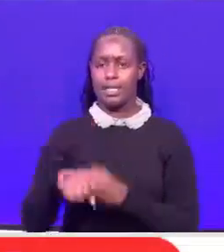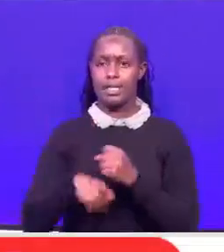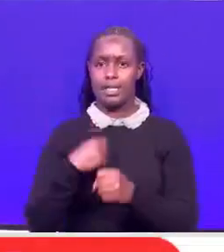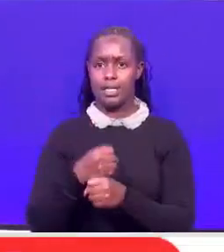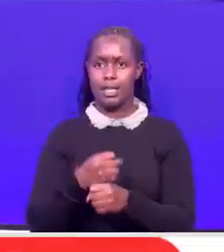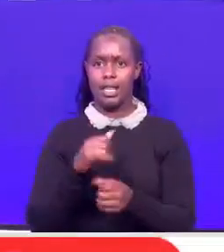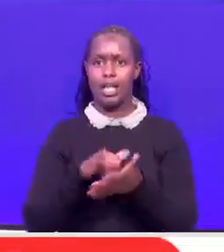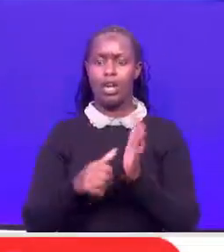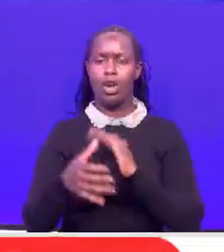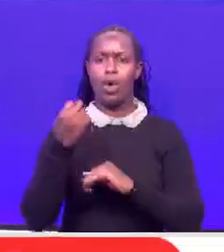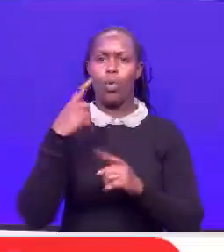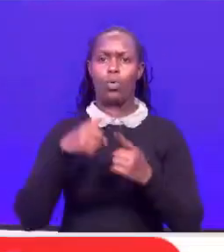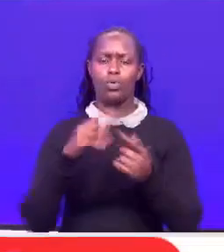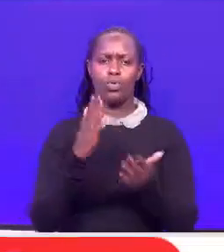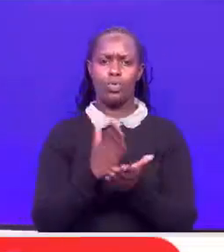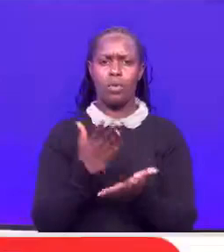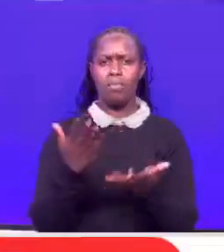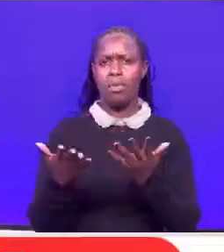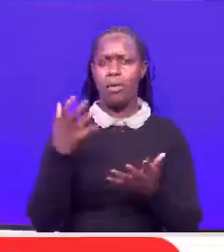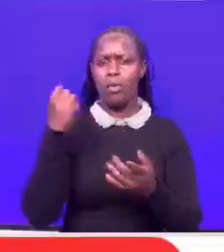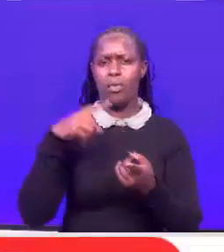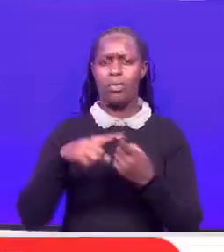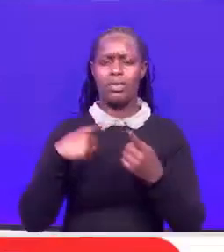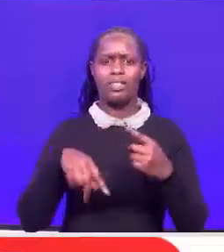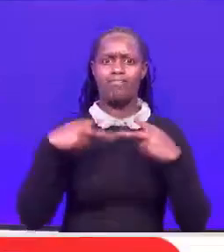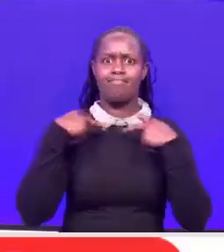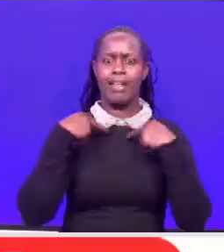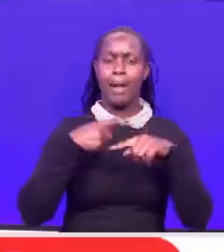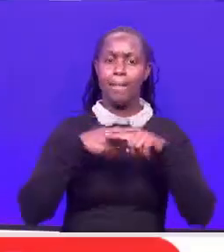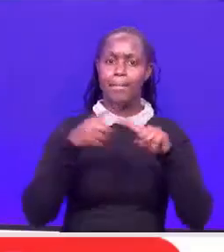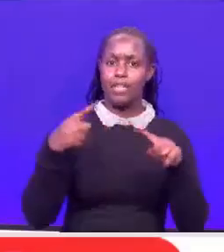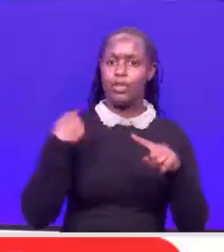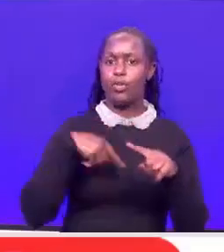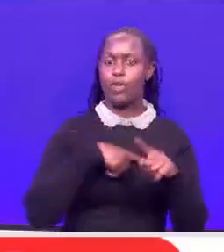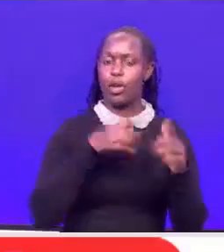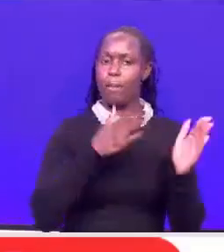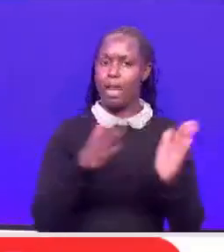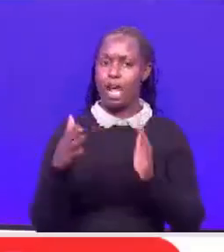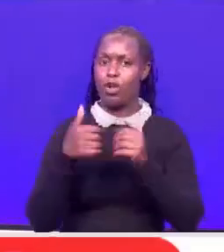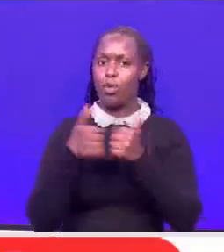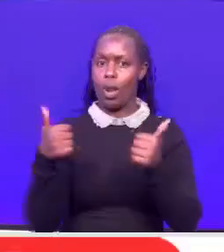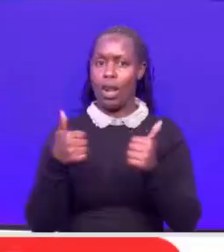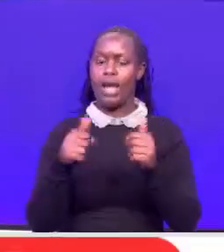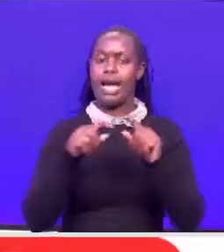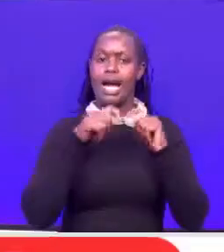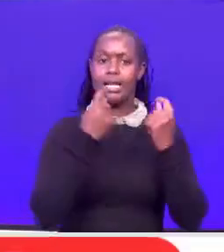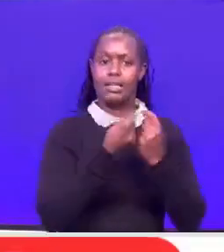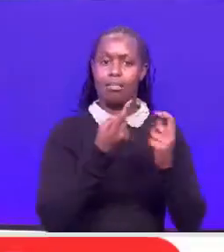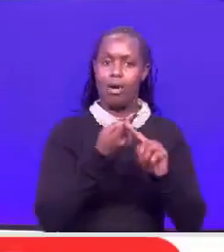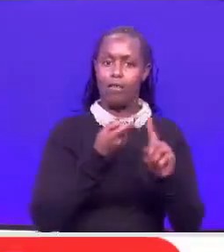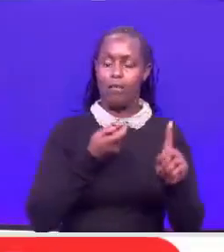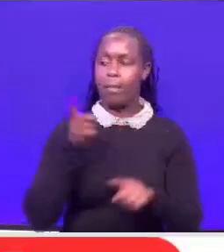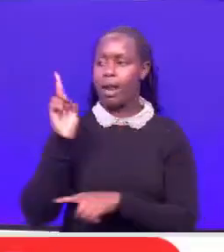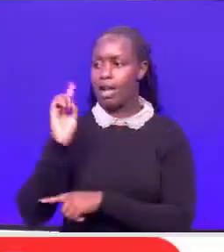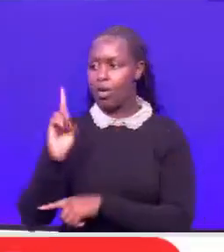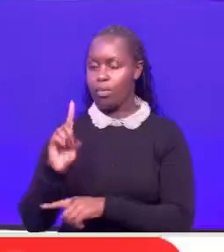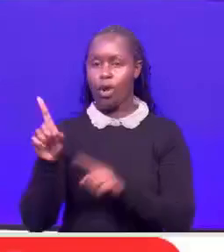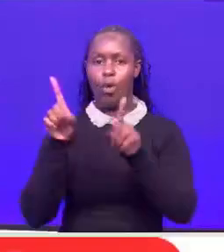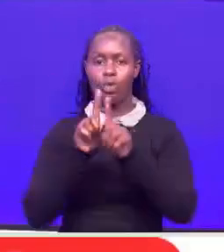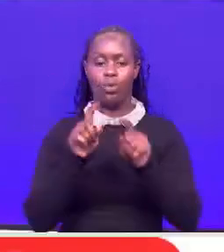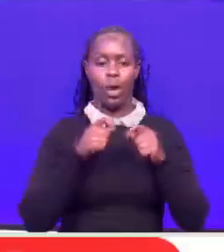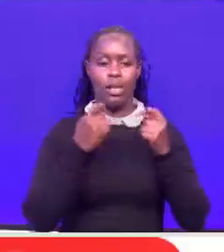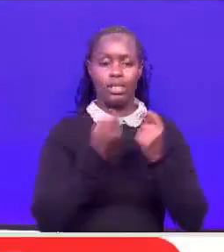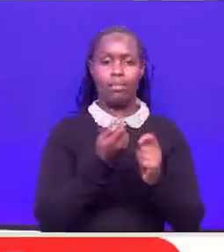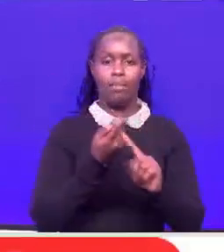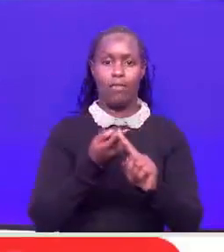ones. So we planned well, very well, with a team from Nairobi and a team from Nakuru County. We focus so much